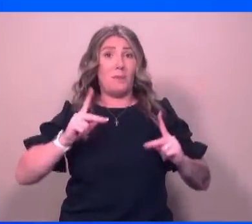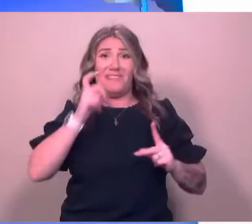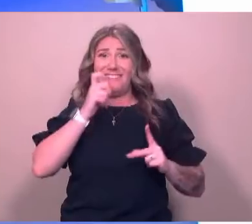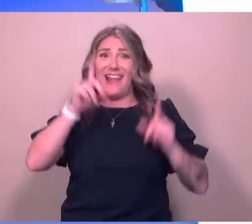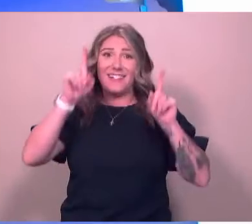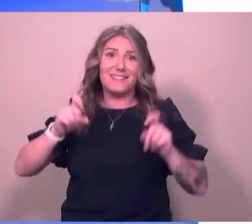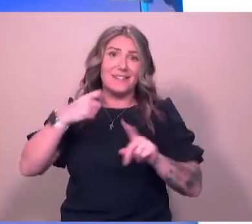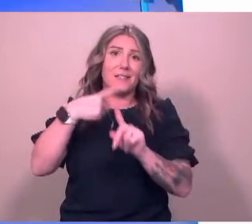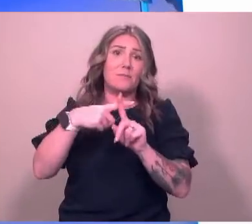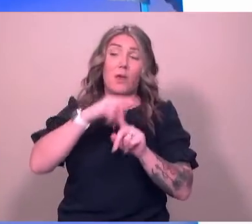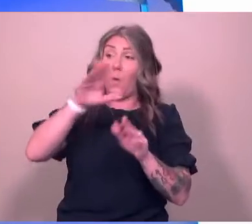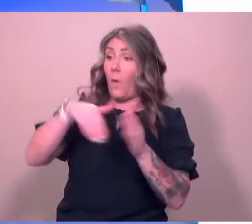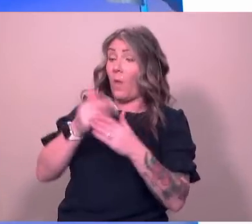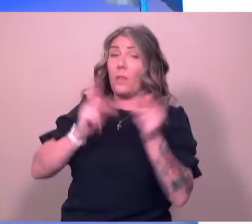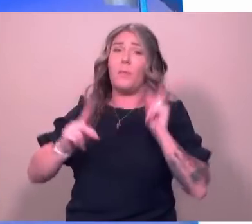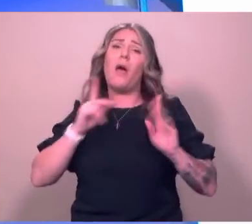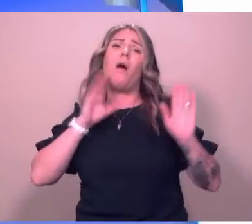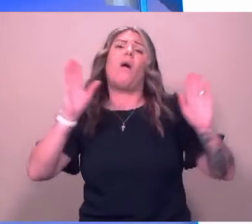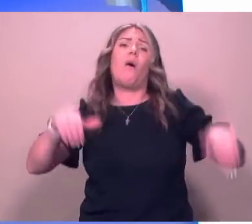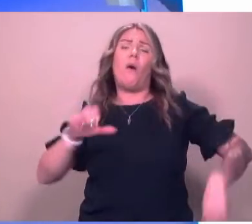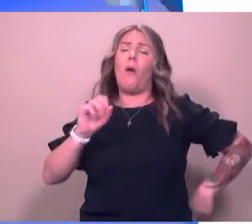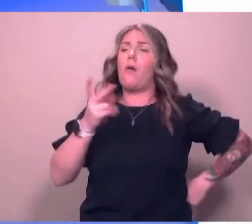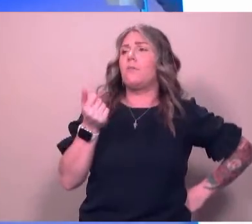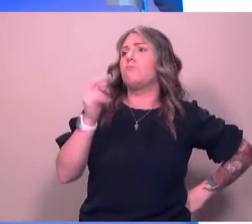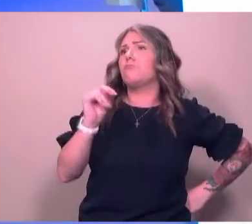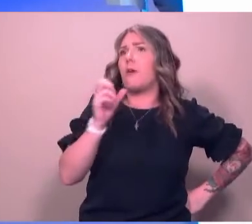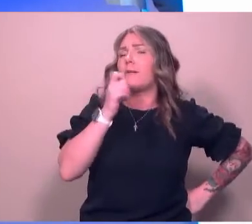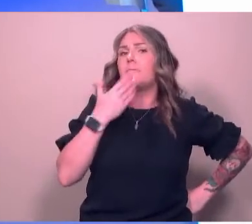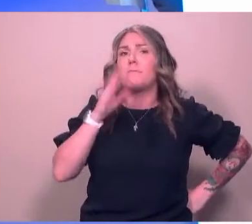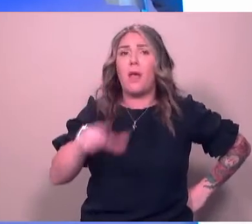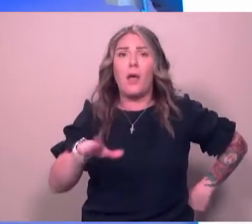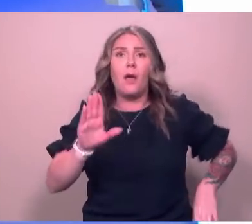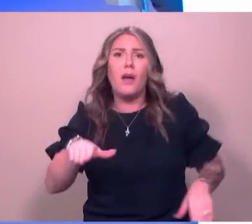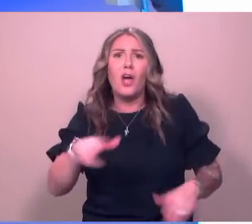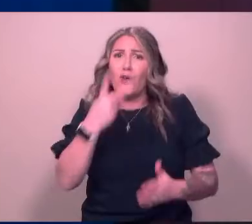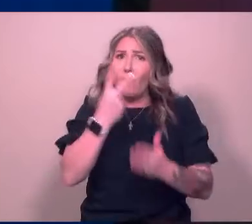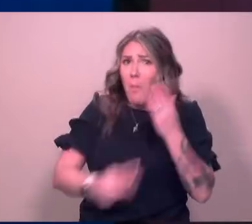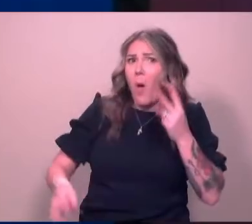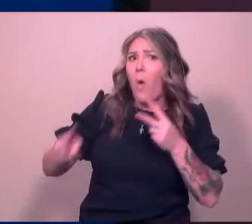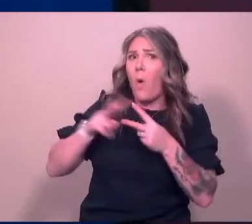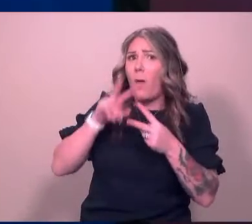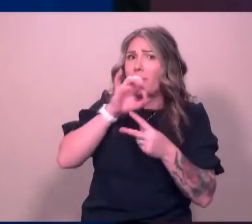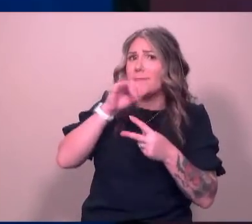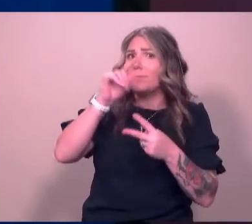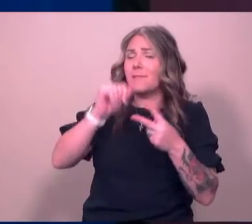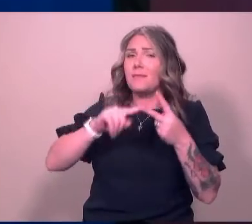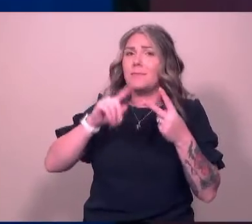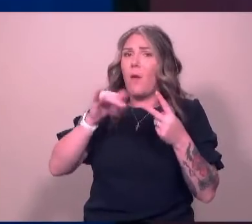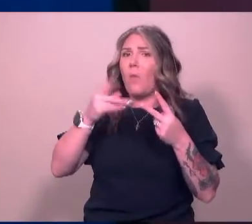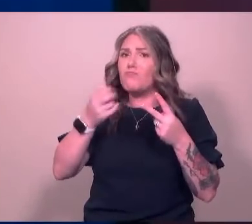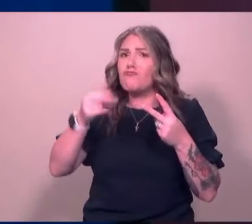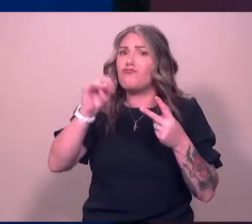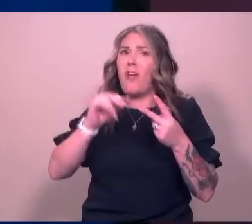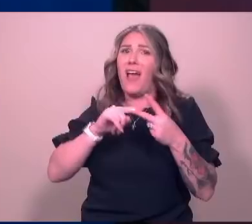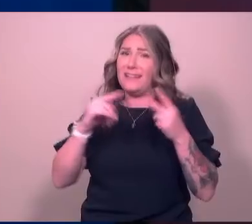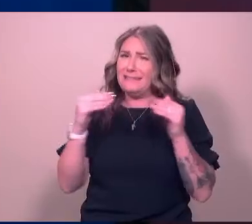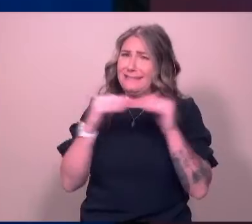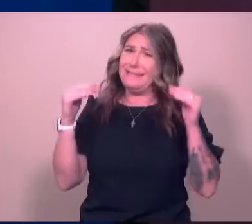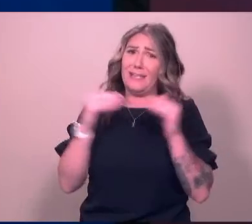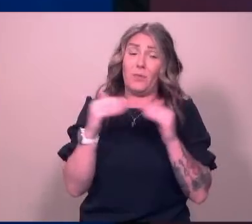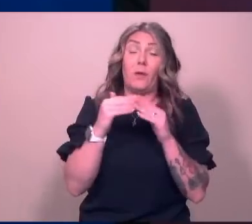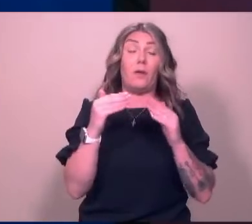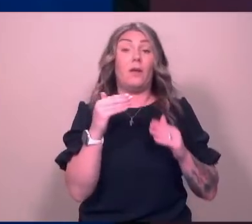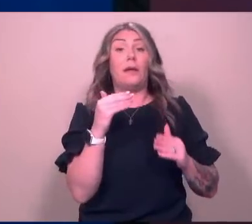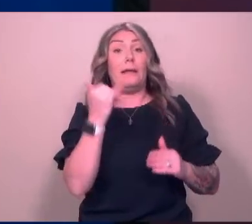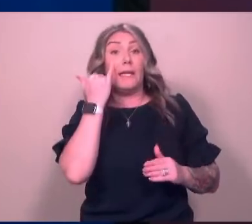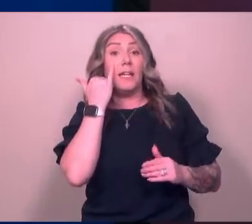positive. Yeah, and it's all those people out there who want to say, well, Omicron's not bad. Well, first of all, we got both Delta and Omicron, and it's probably somewhat equal. Number two, that if you look